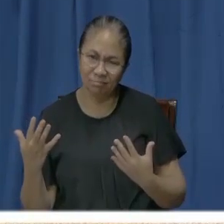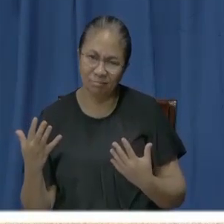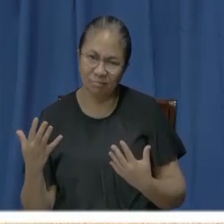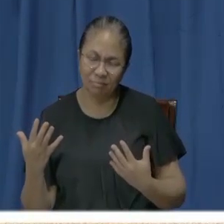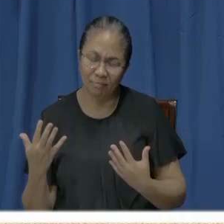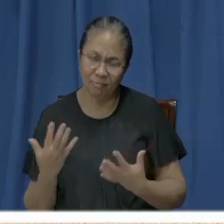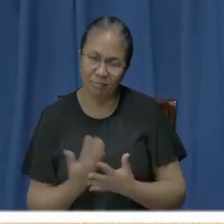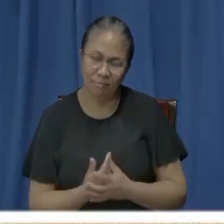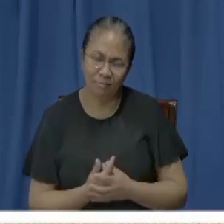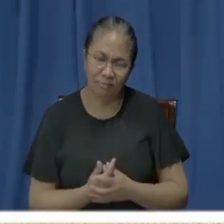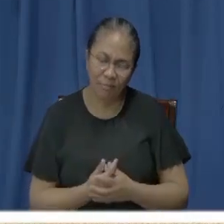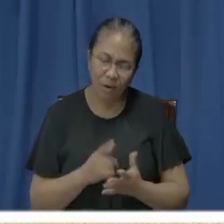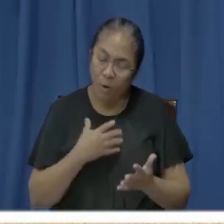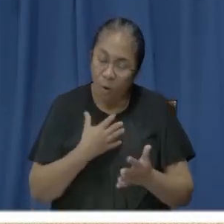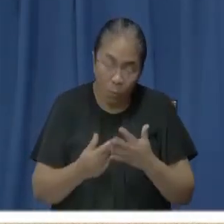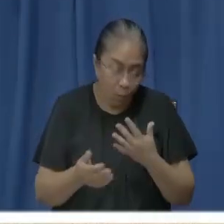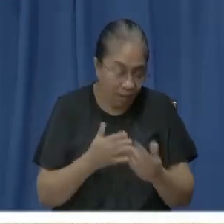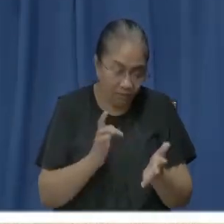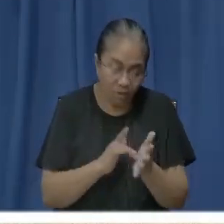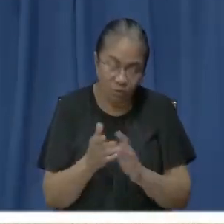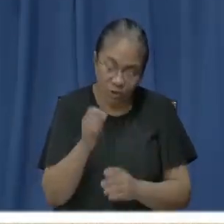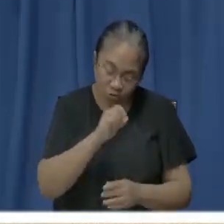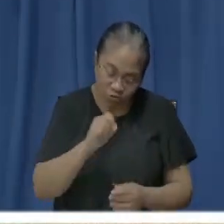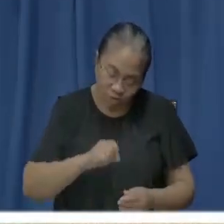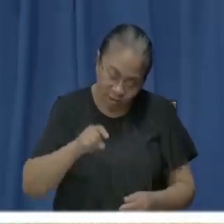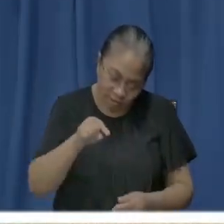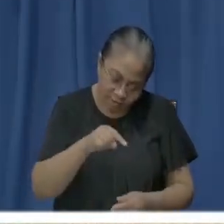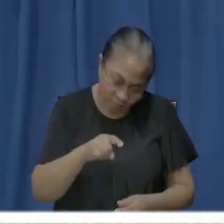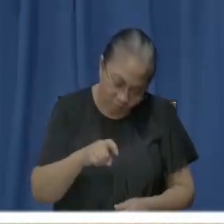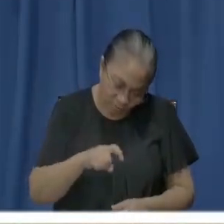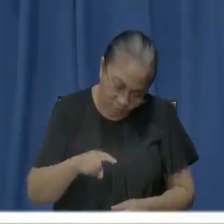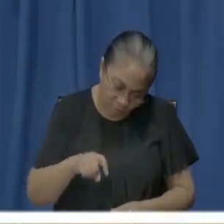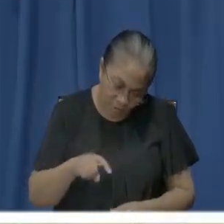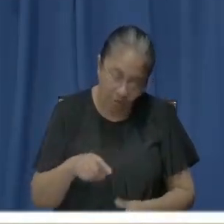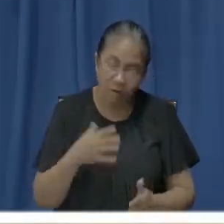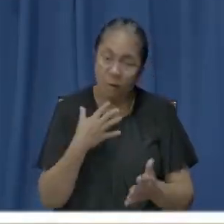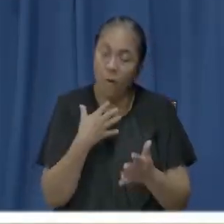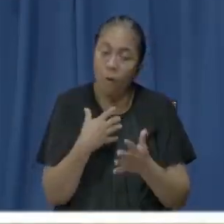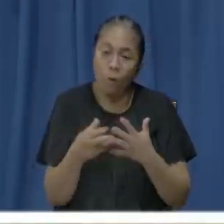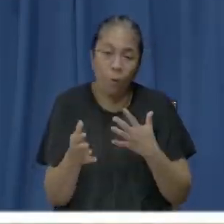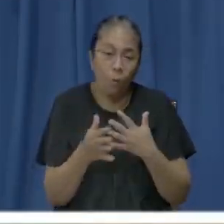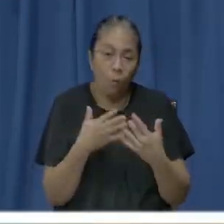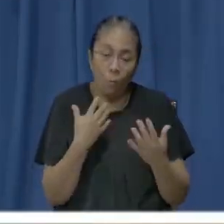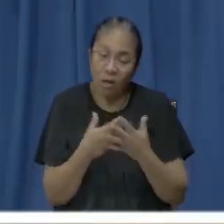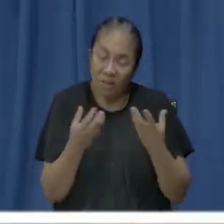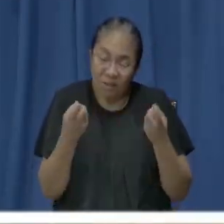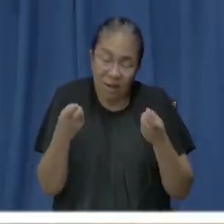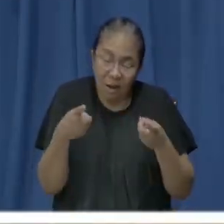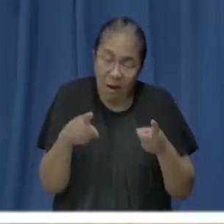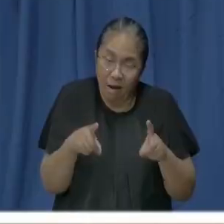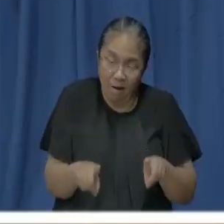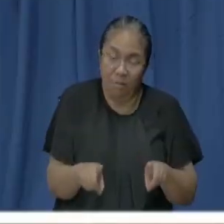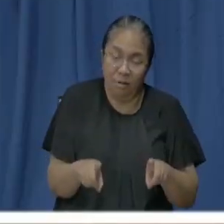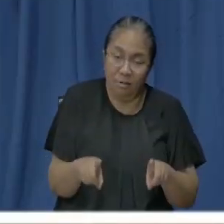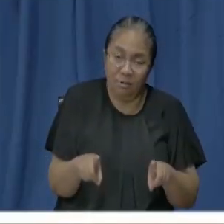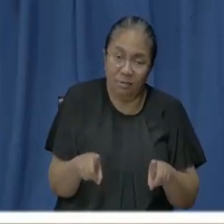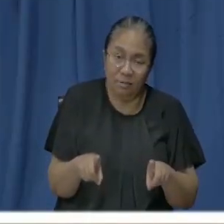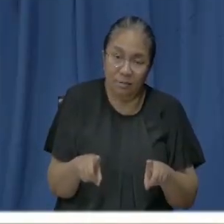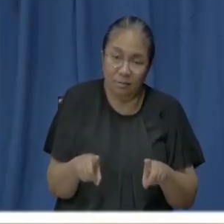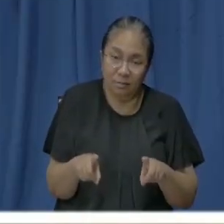Whatever he was writing on the ground and whatever was happening, they